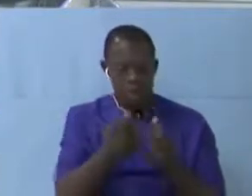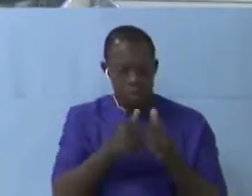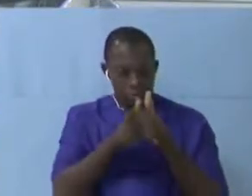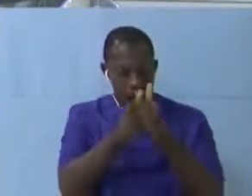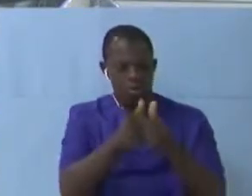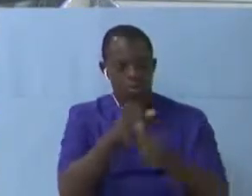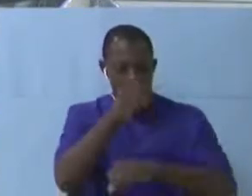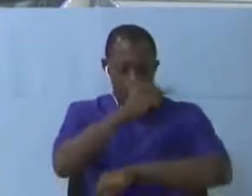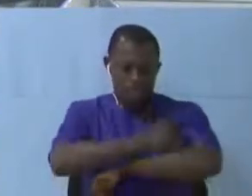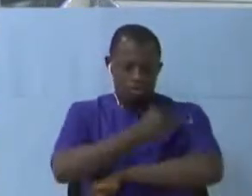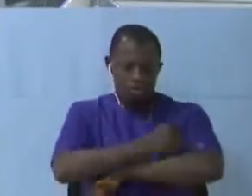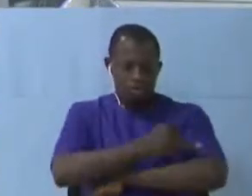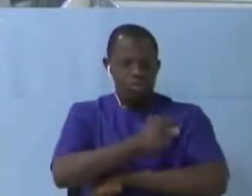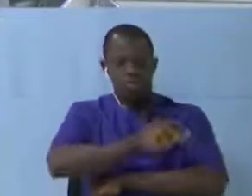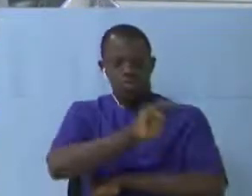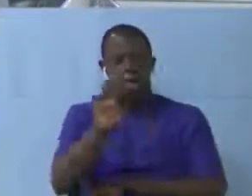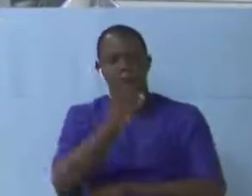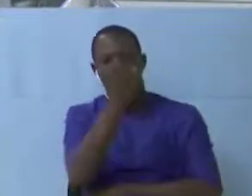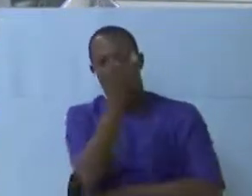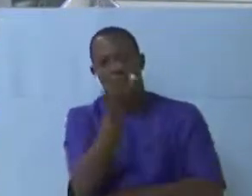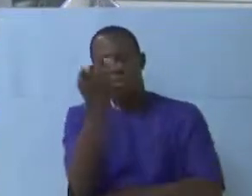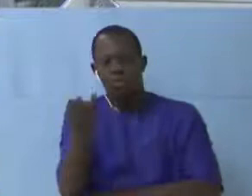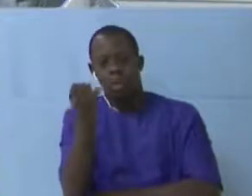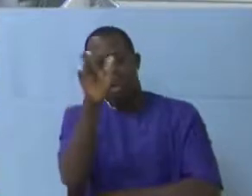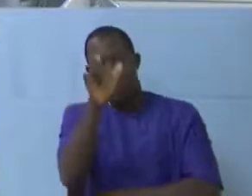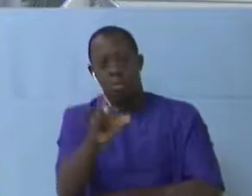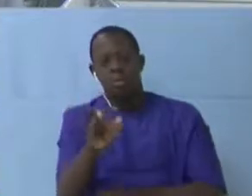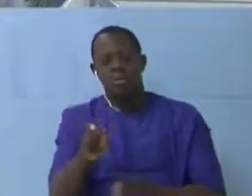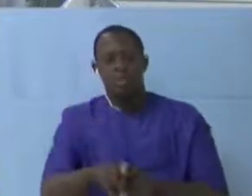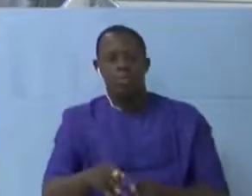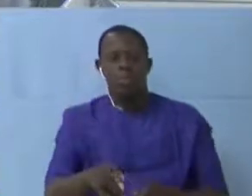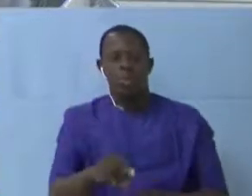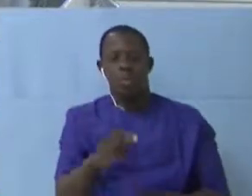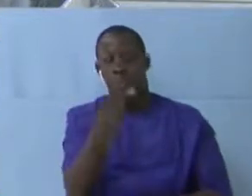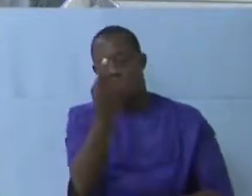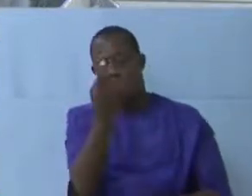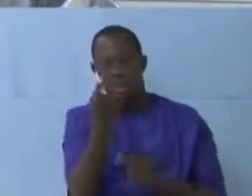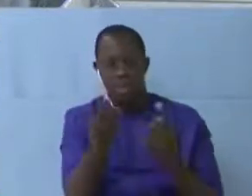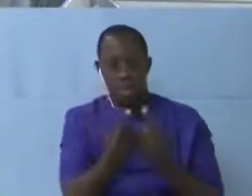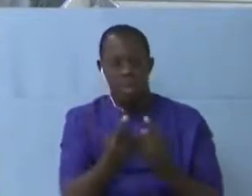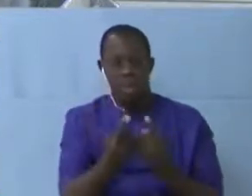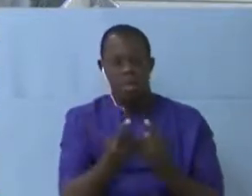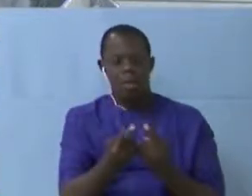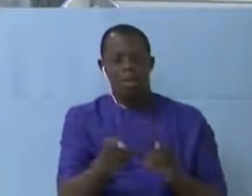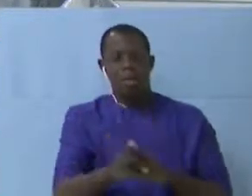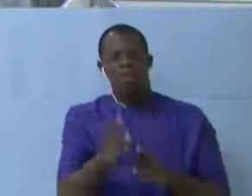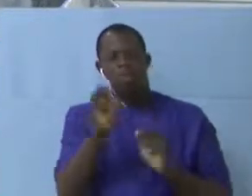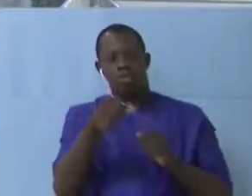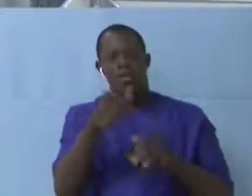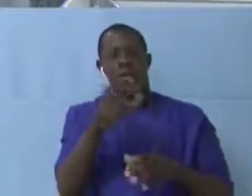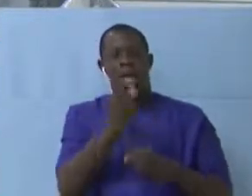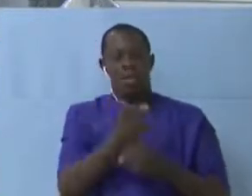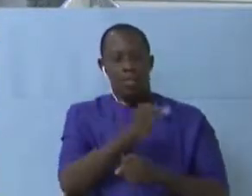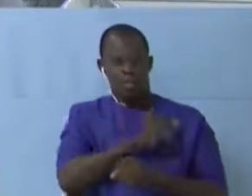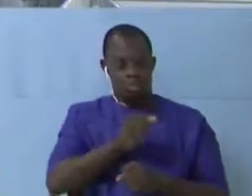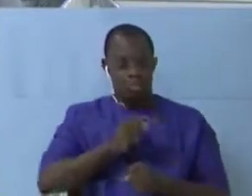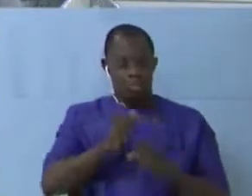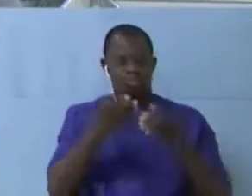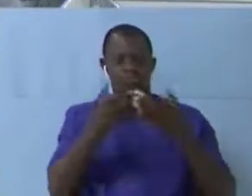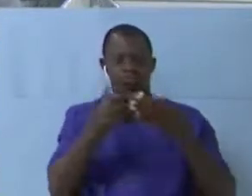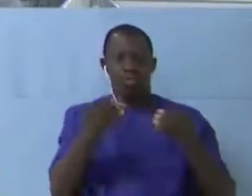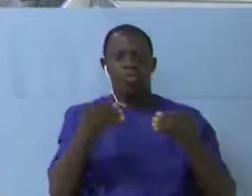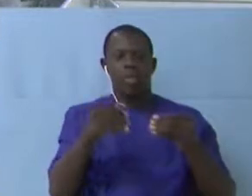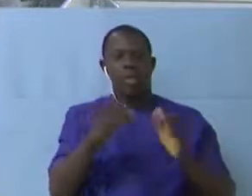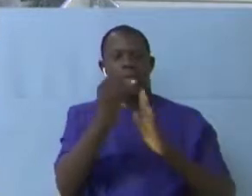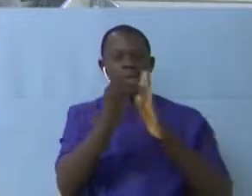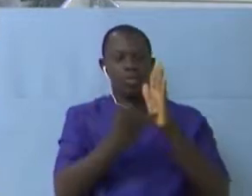not individual. And a good way, or one thing that could have helped address